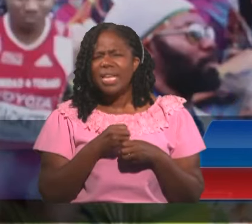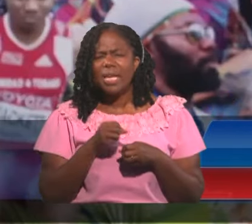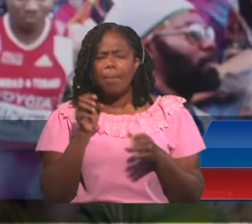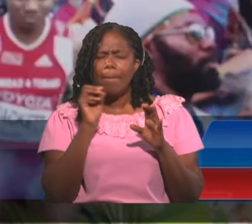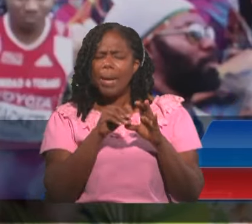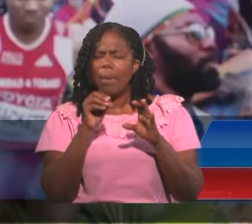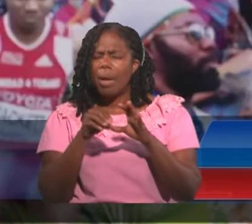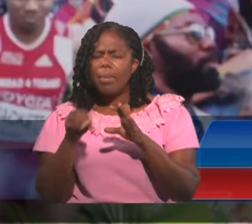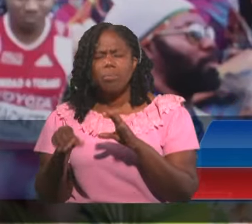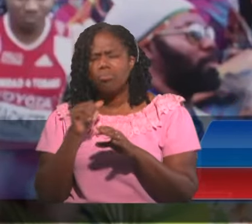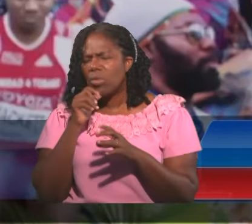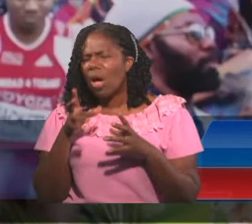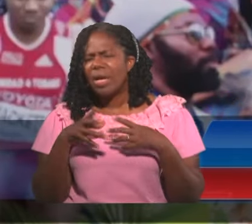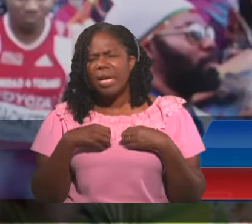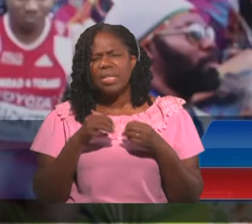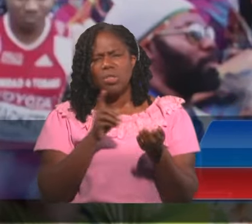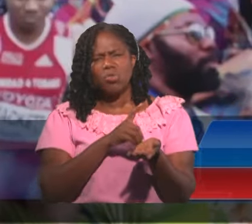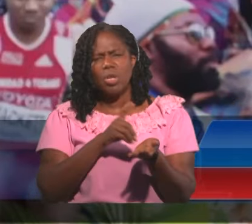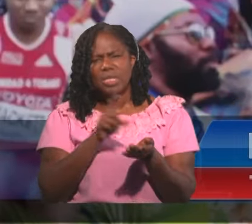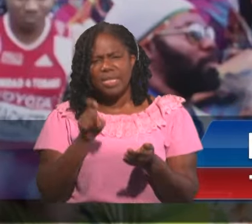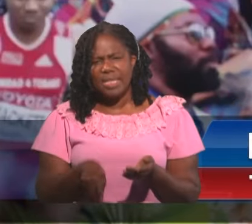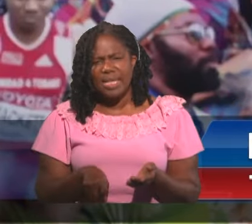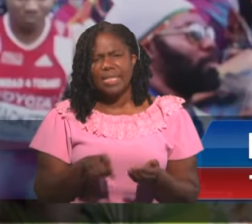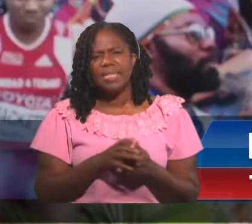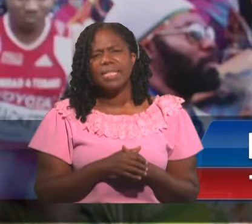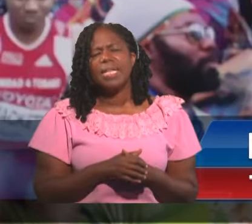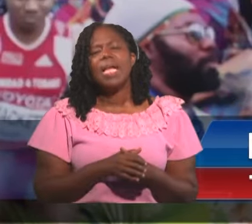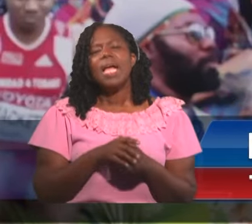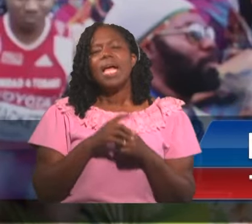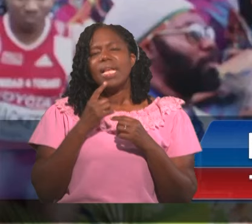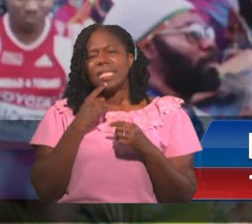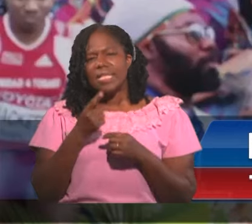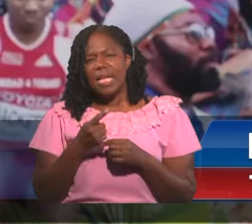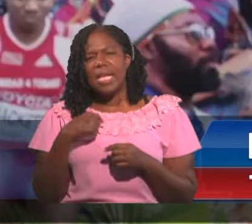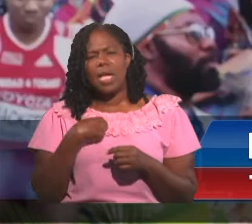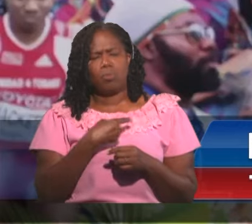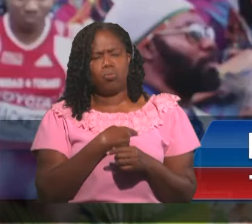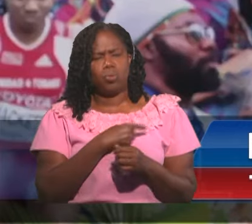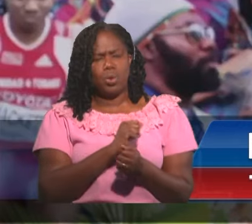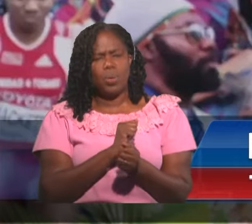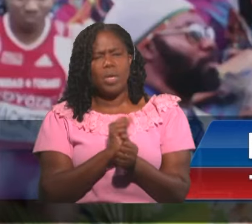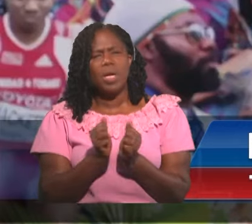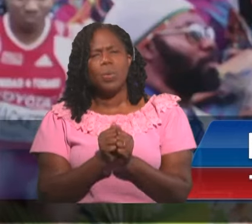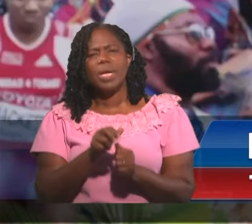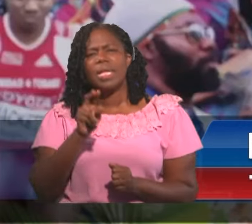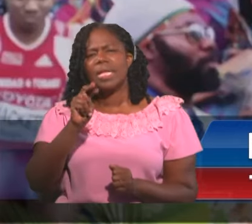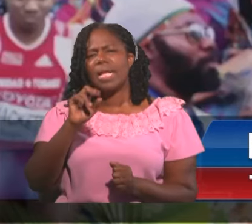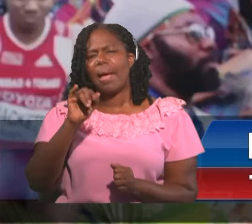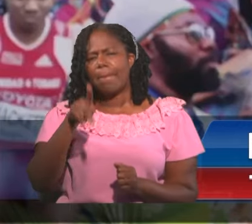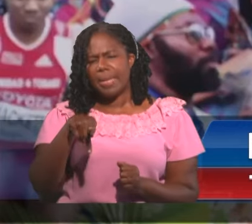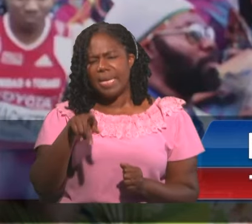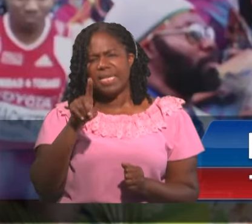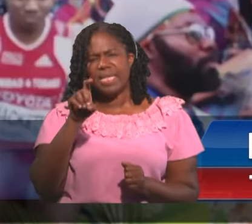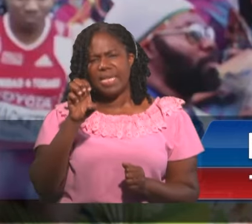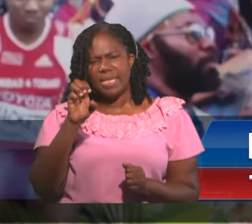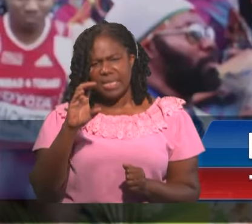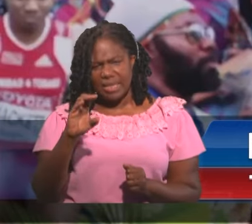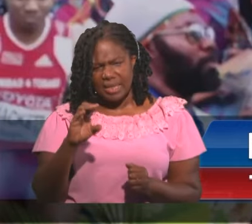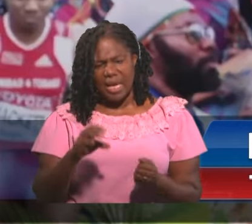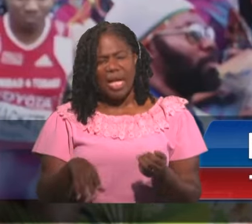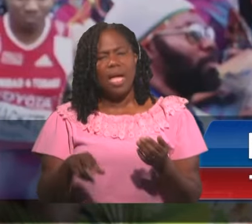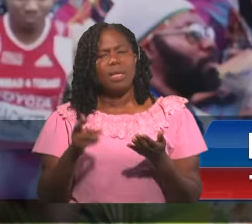Ministry of Health contract with NIPDEC that includes a C40 having a almost